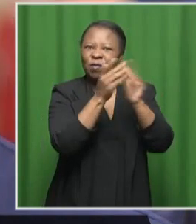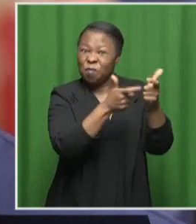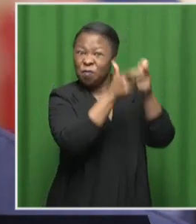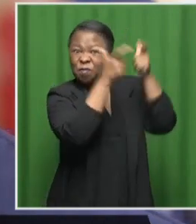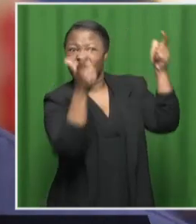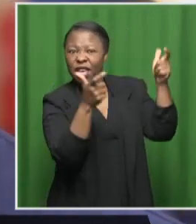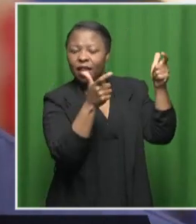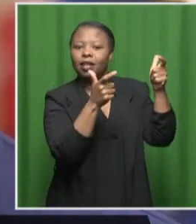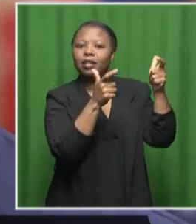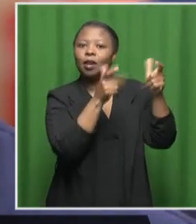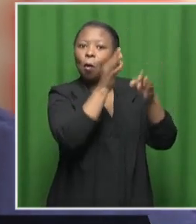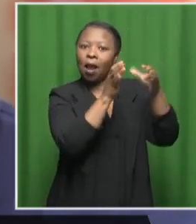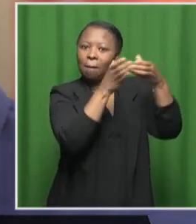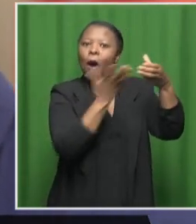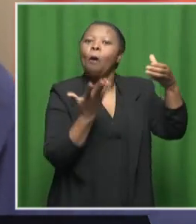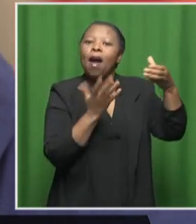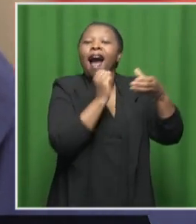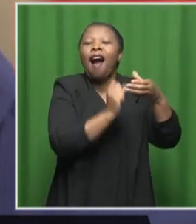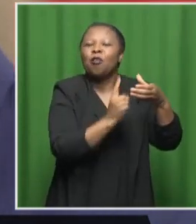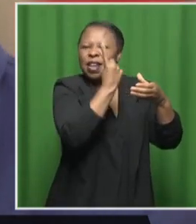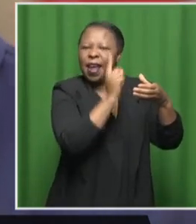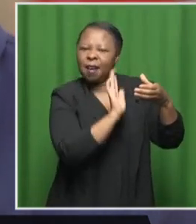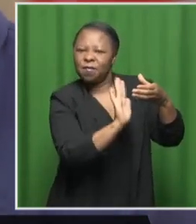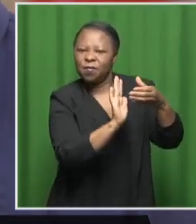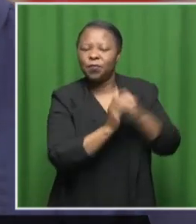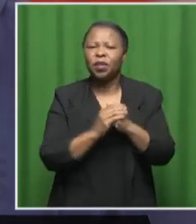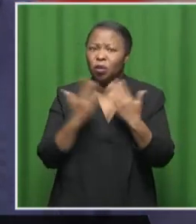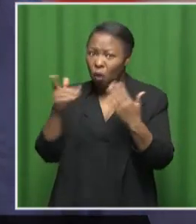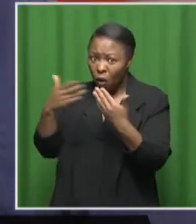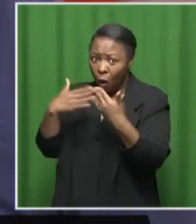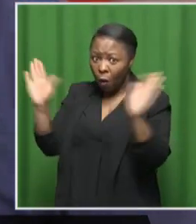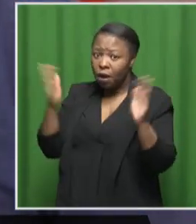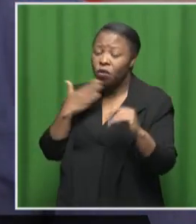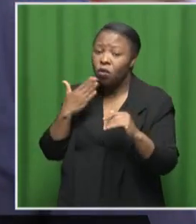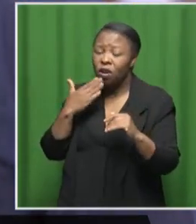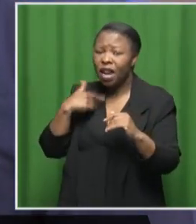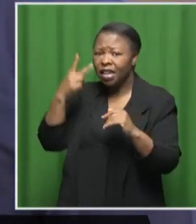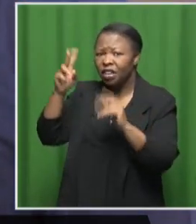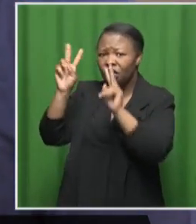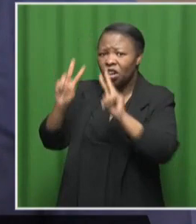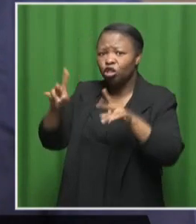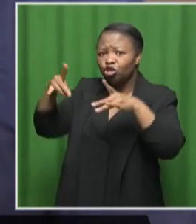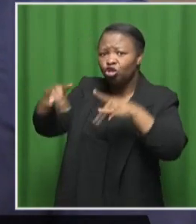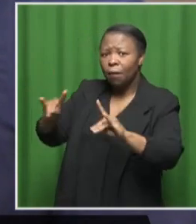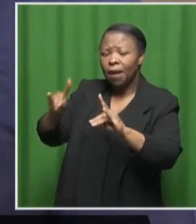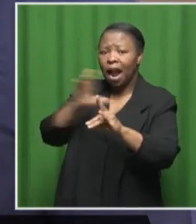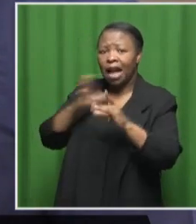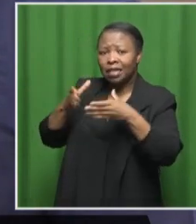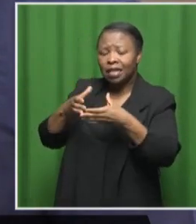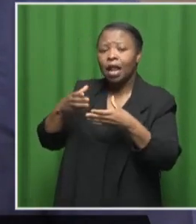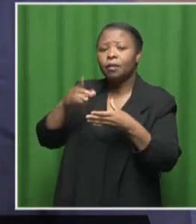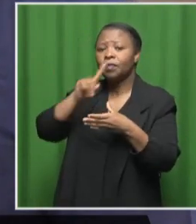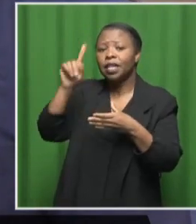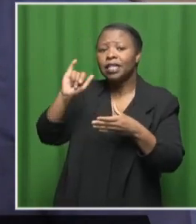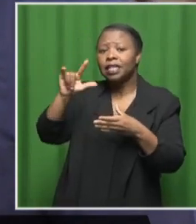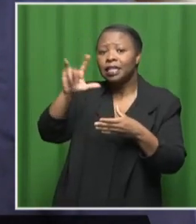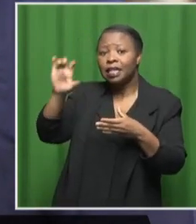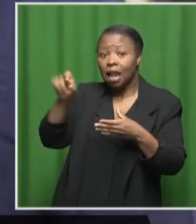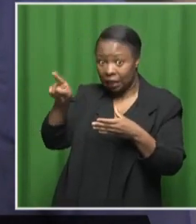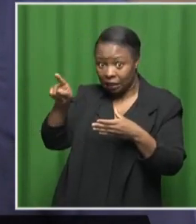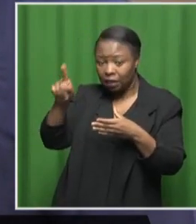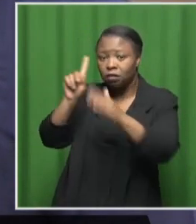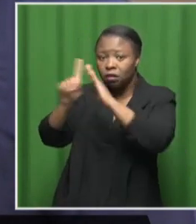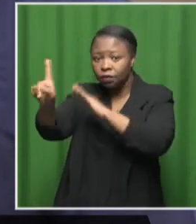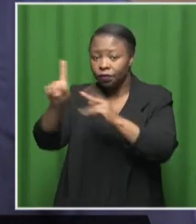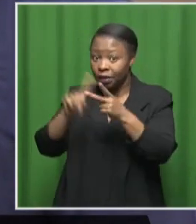No, thank you very much. The last question is, who will open this particular Congress? I saw the federal chairperson of council, Ms. Helen Zille, going in. Is the leader,